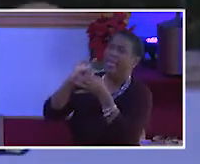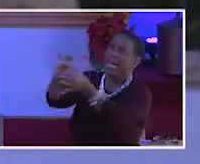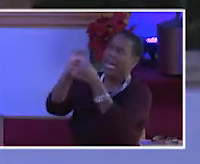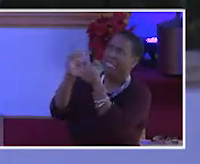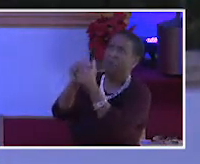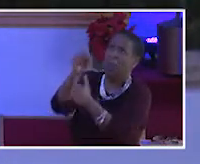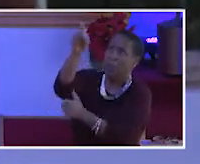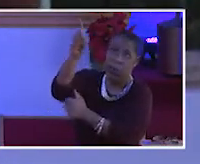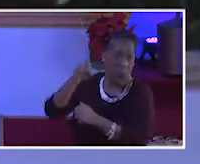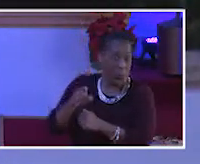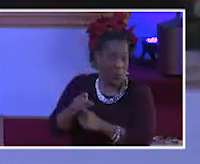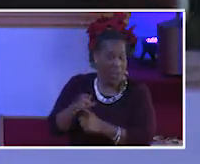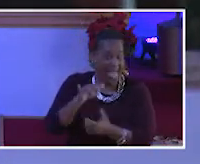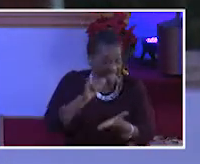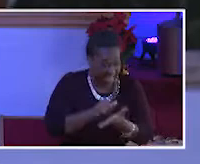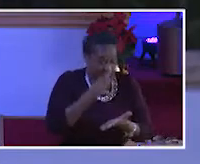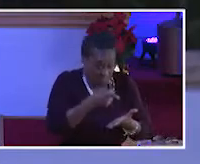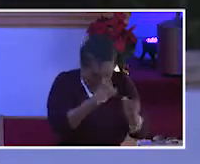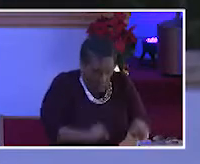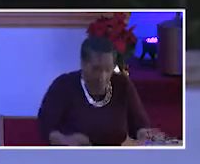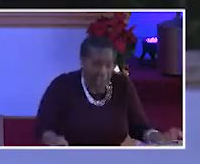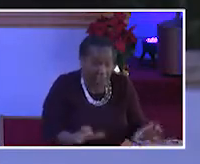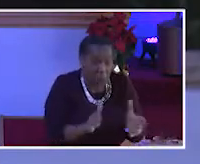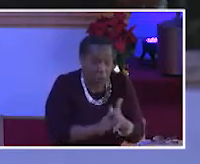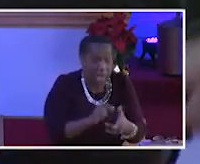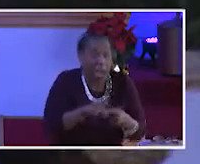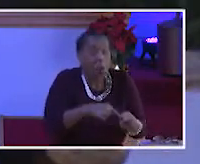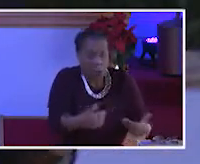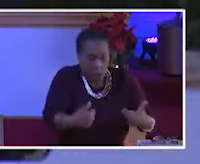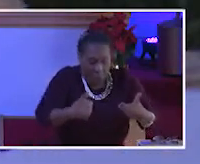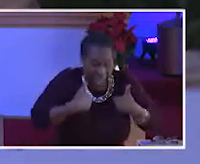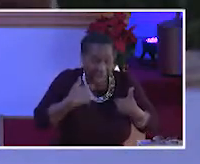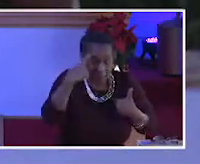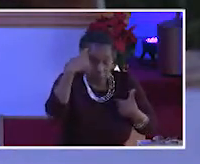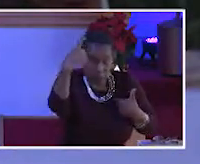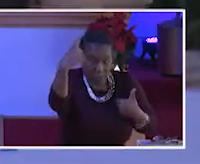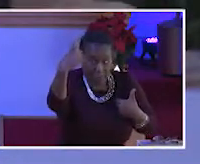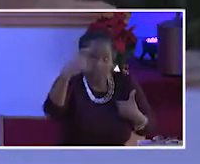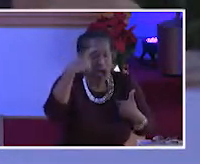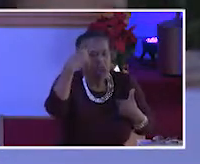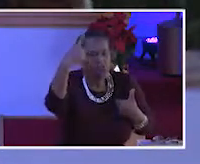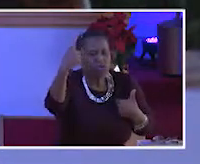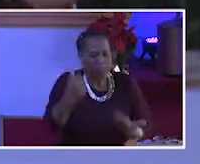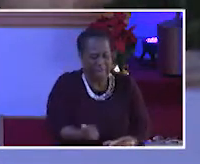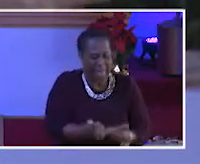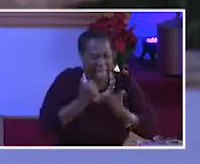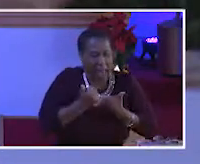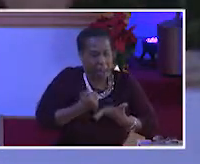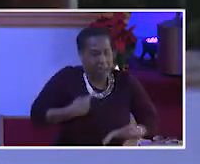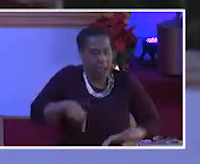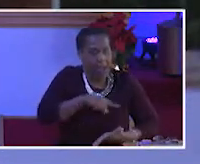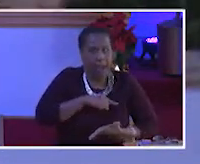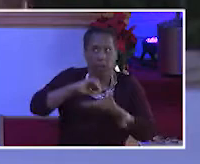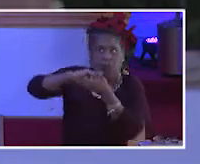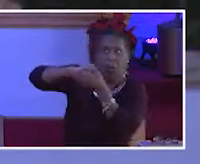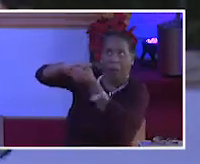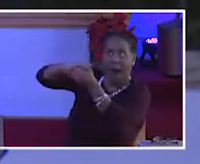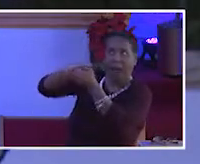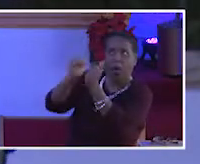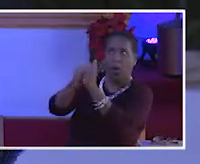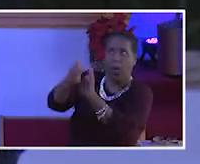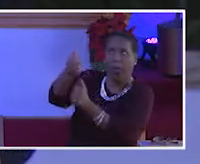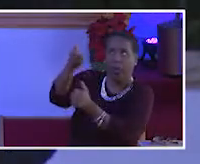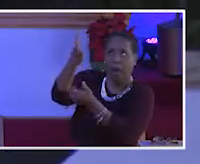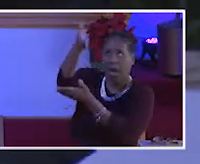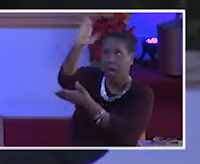you. And you can only do that when you've got a dream. Dreams allow us to partner with the